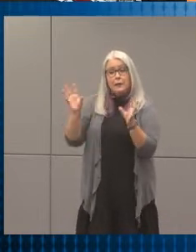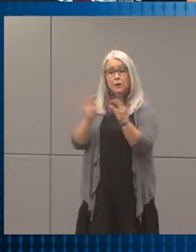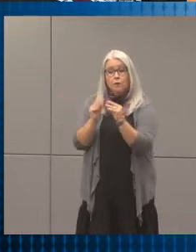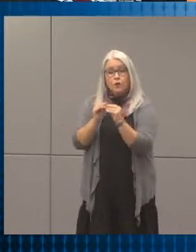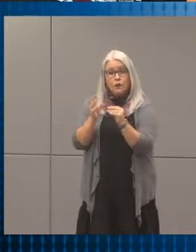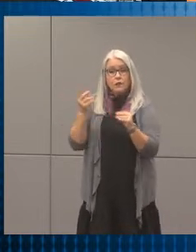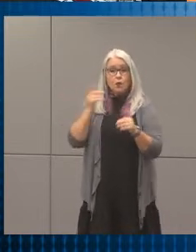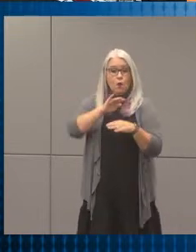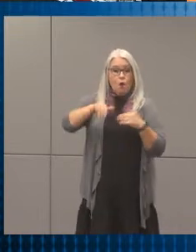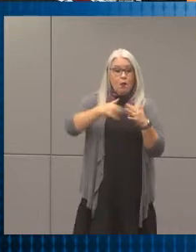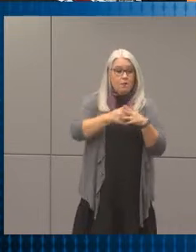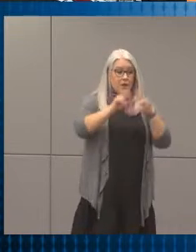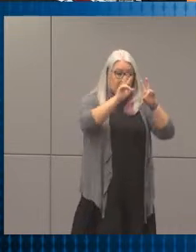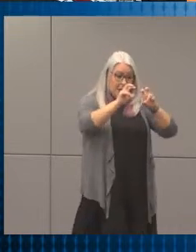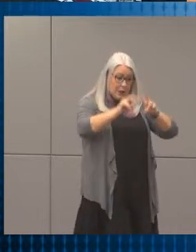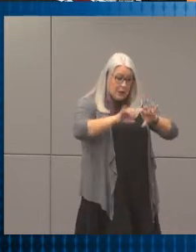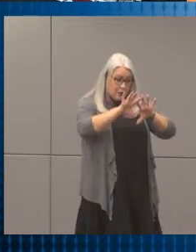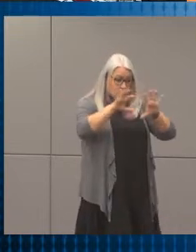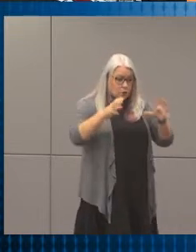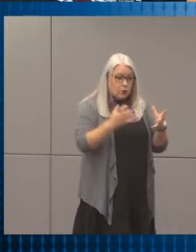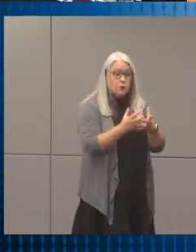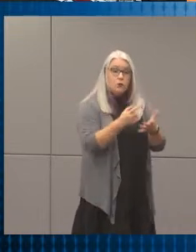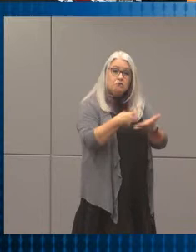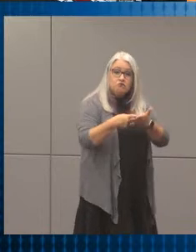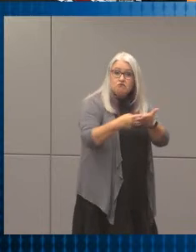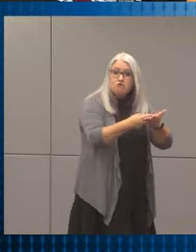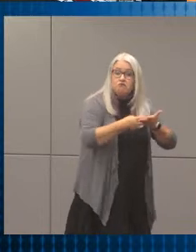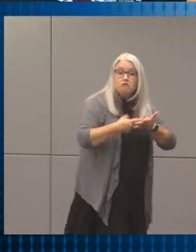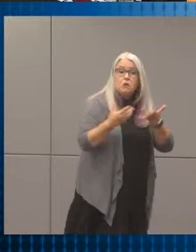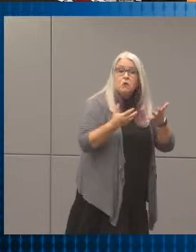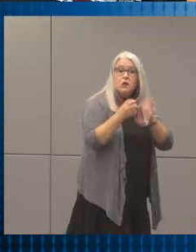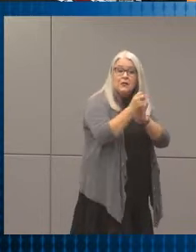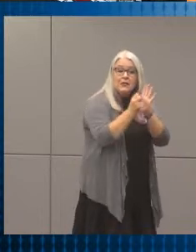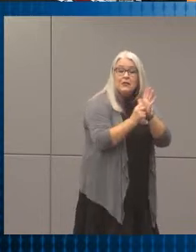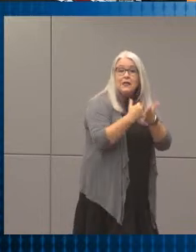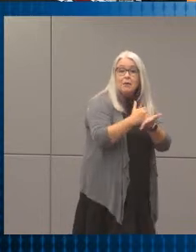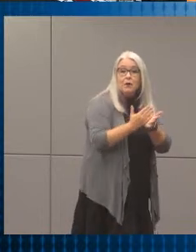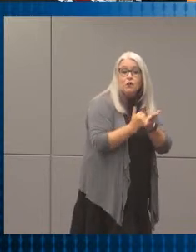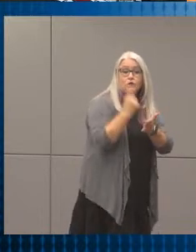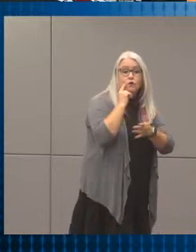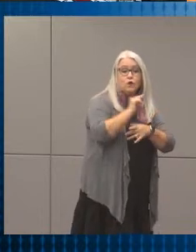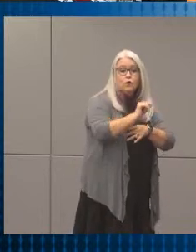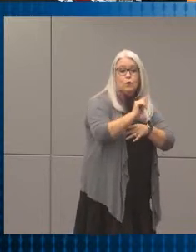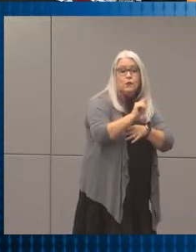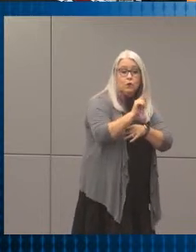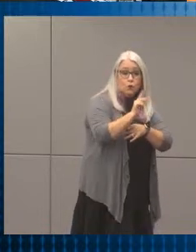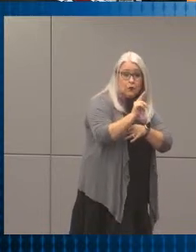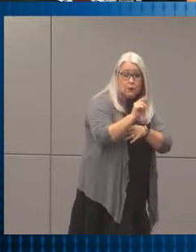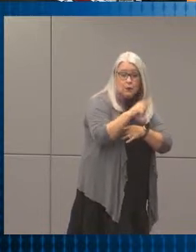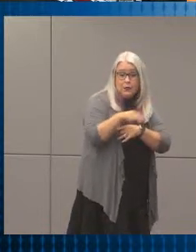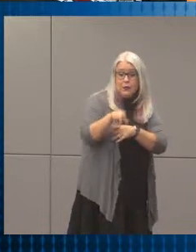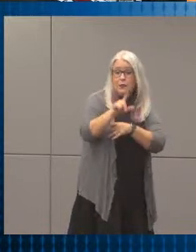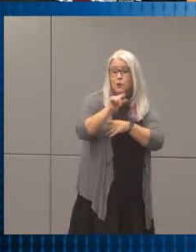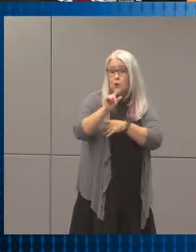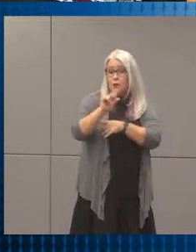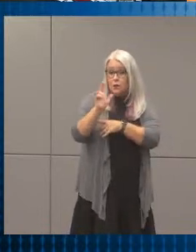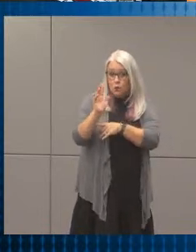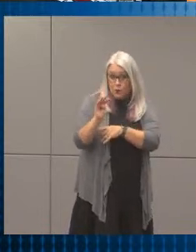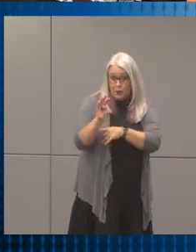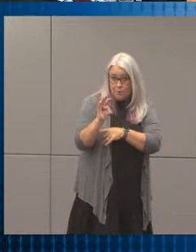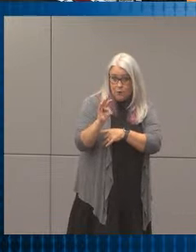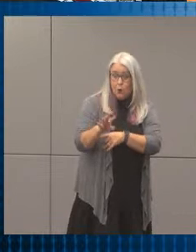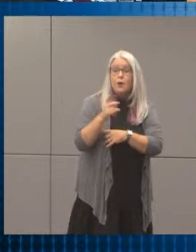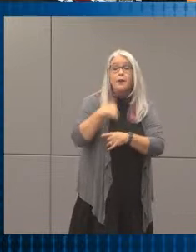the analysts get together and decide what the state budget for 2023 and 2024 will look like. And now that